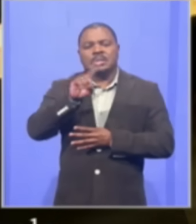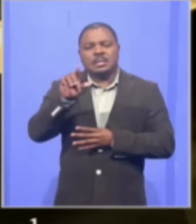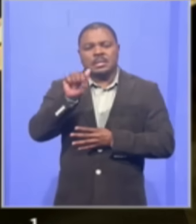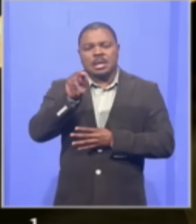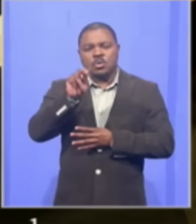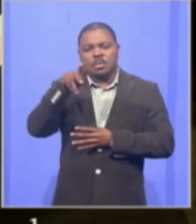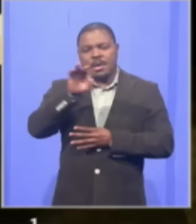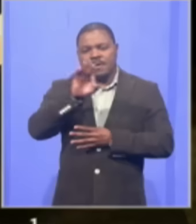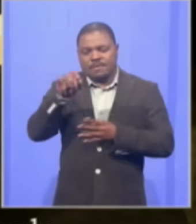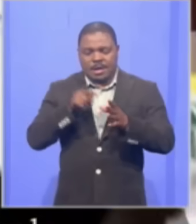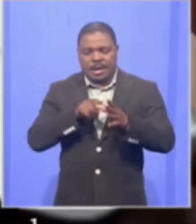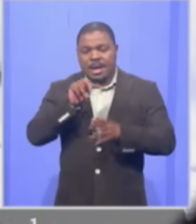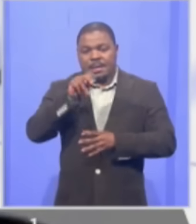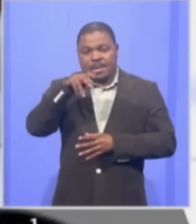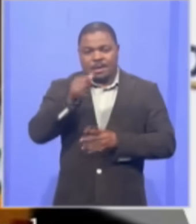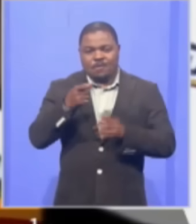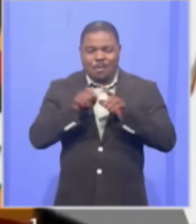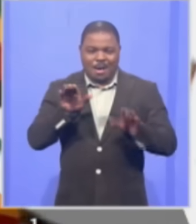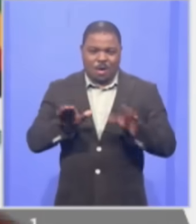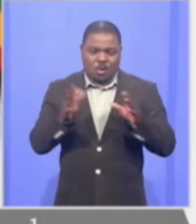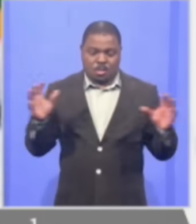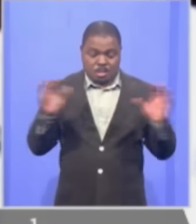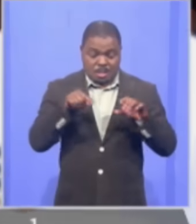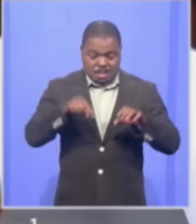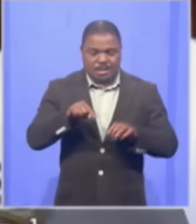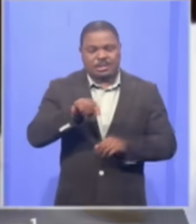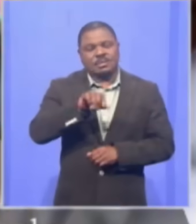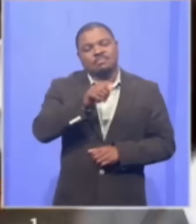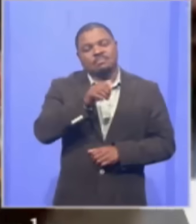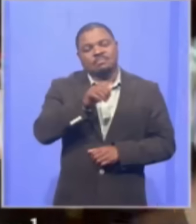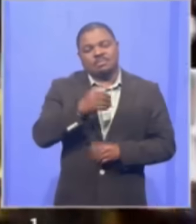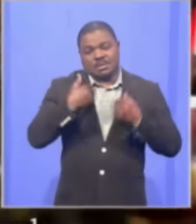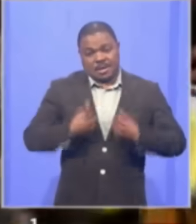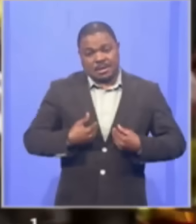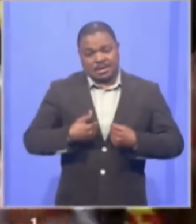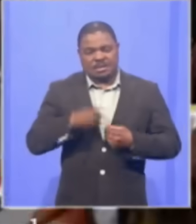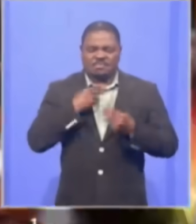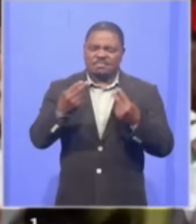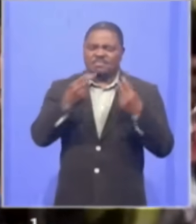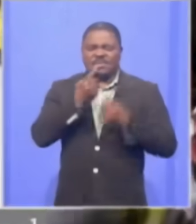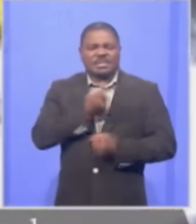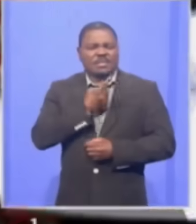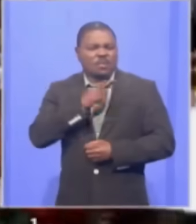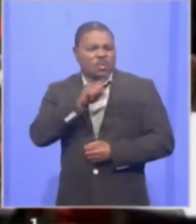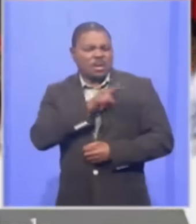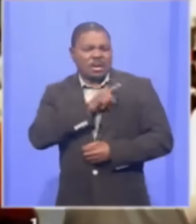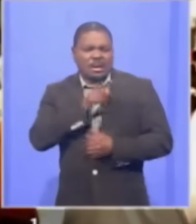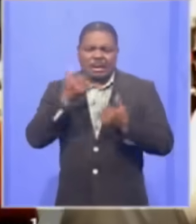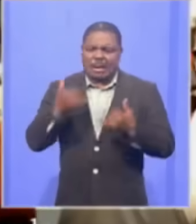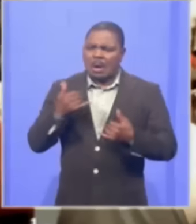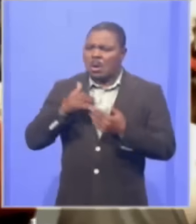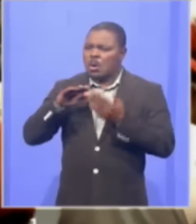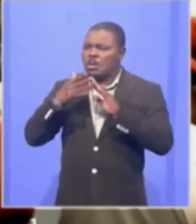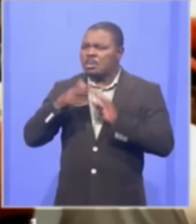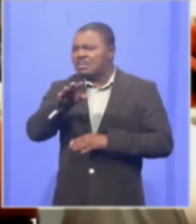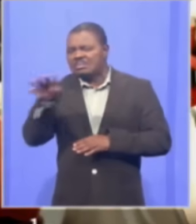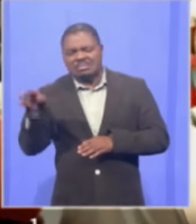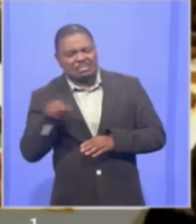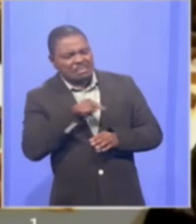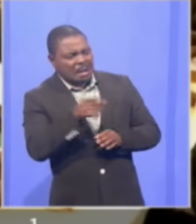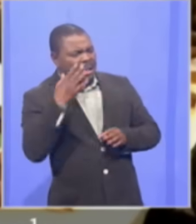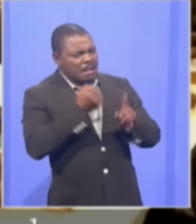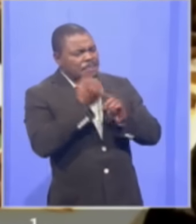tla tshwarwa ka Sontaha. Ona ke motsotso wa boitekolo ka dilemong tsa morao tjena ho bonahala setjhaba se feletswe ke tshepo mekgeng ya